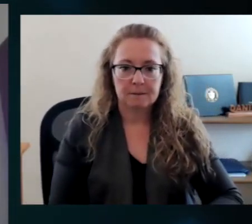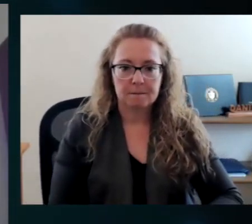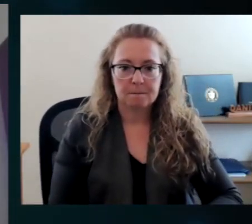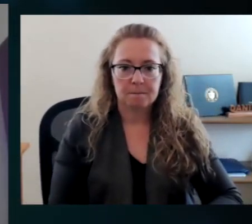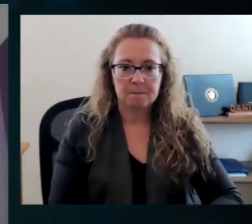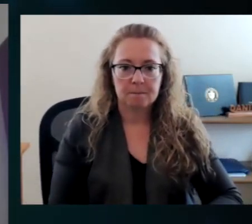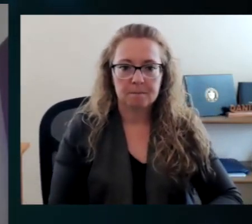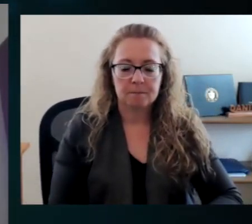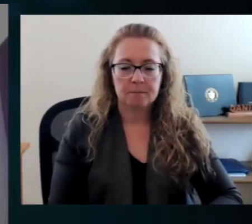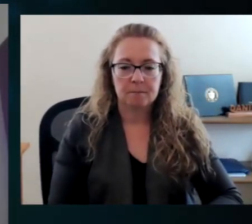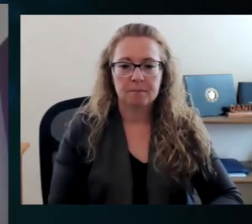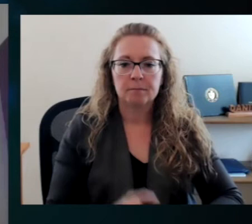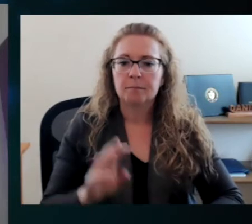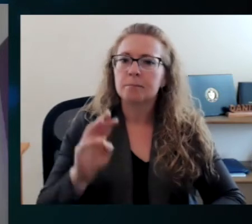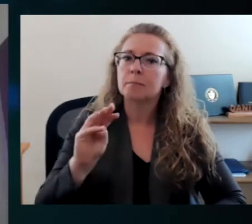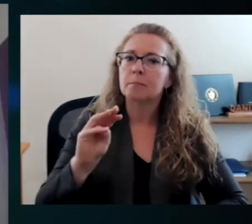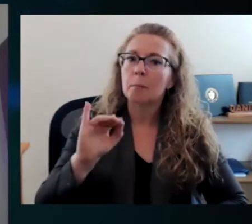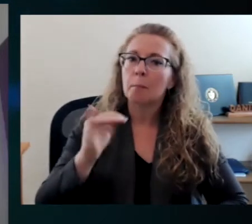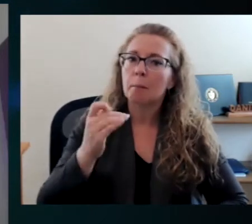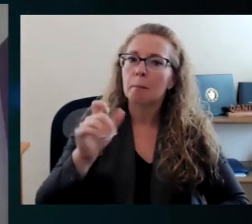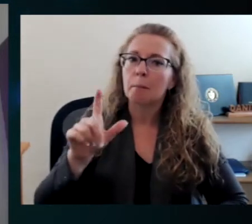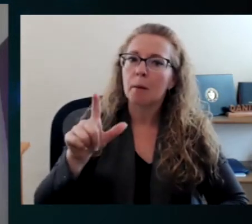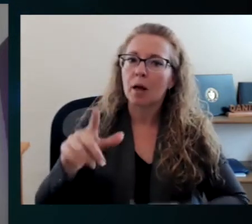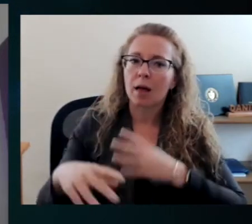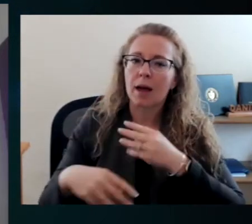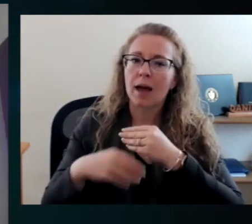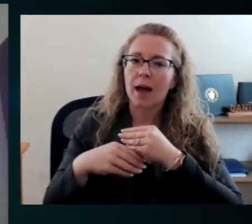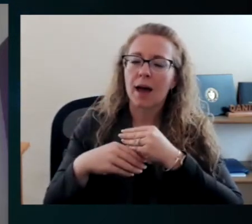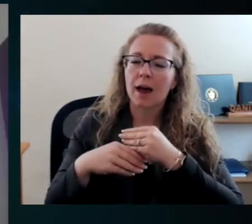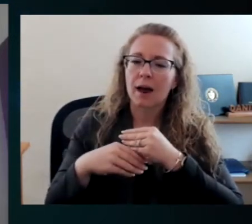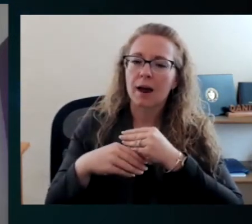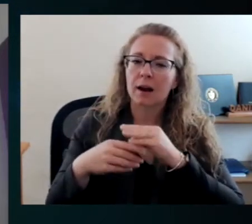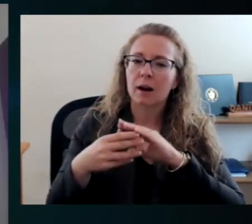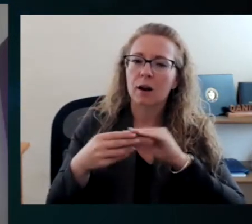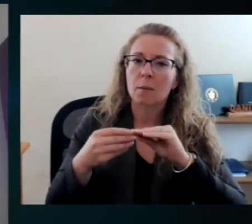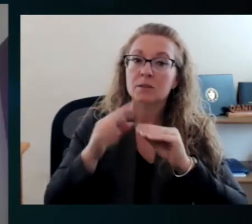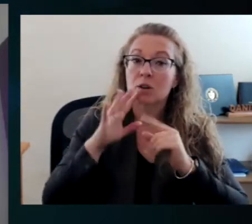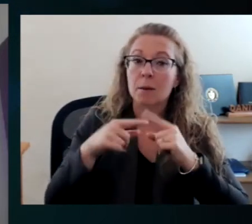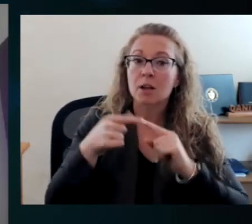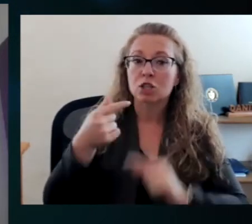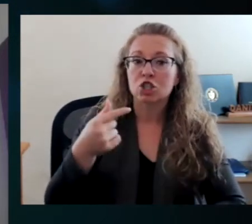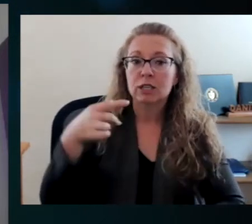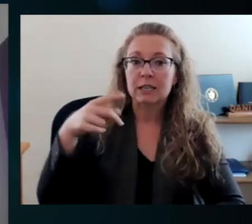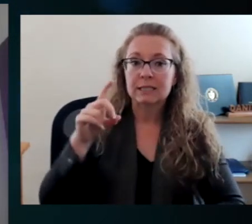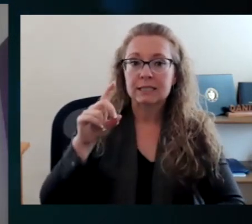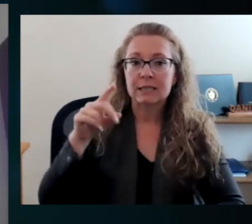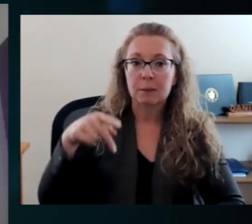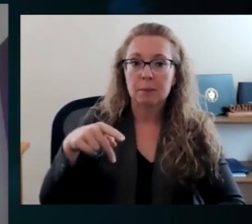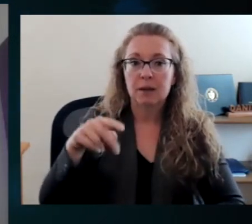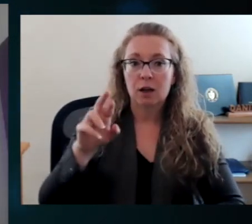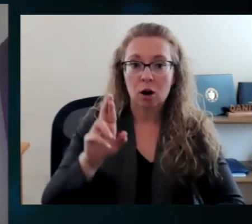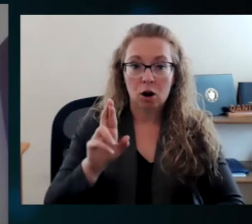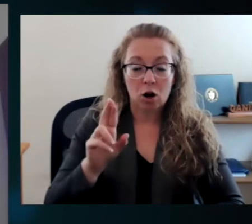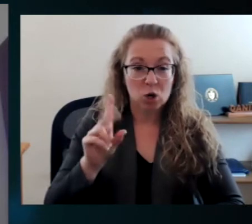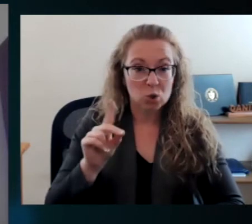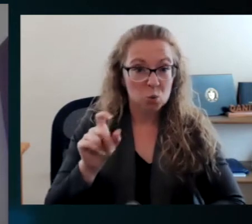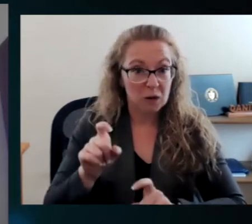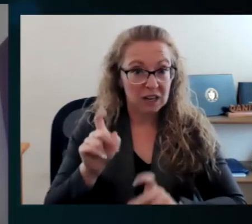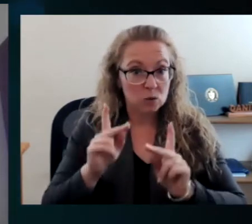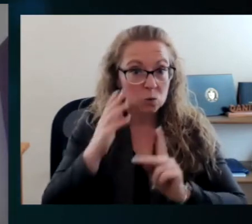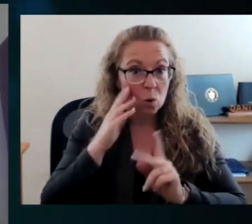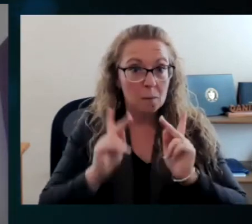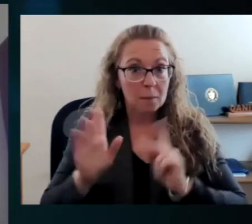Michael has added, thinking in terms of GDPR, do we need to know people's race, gender, etc.? If not, then